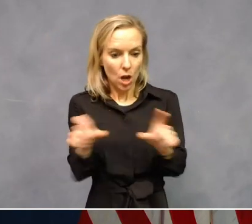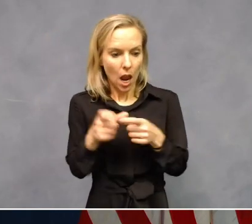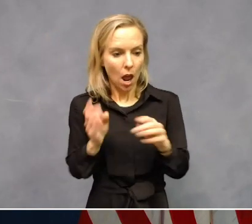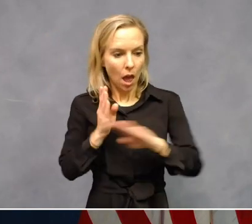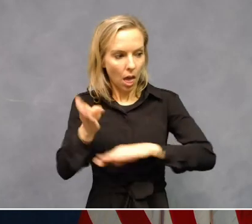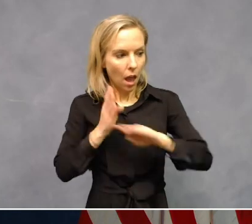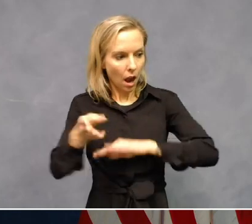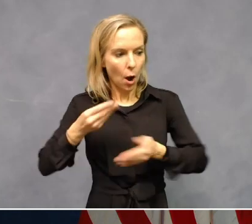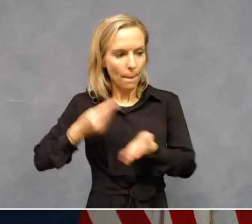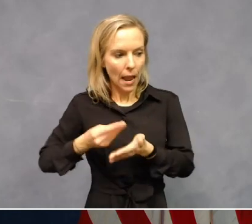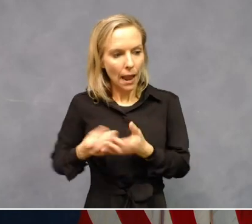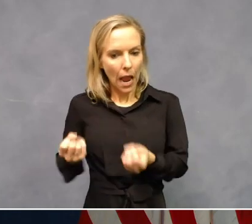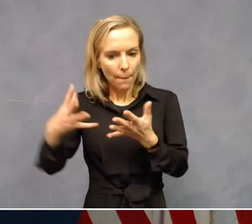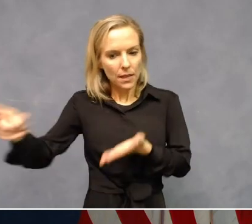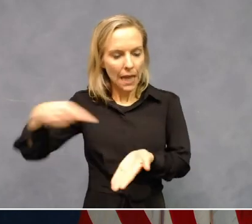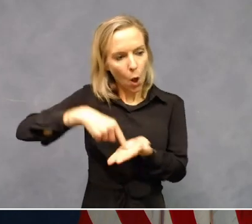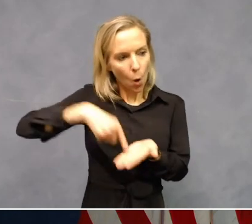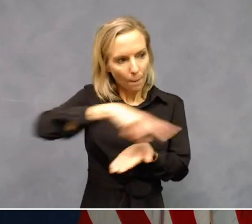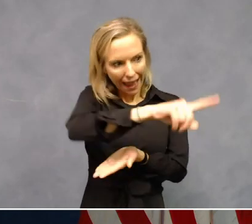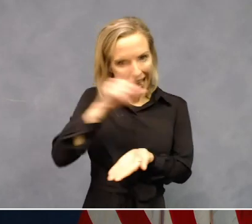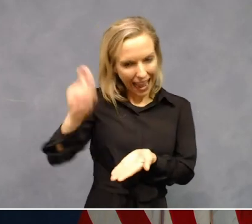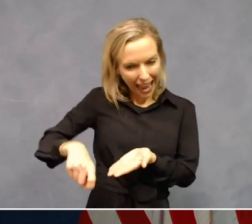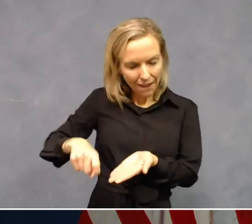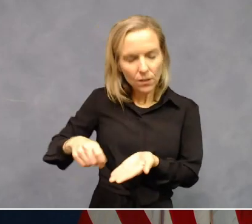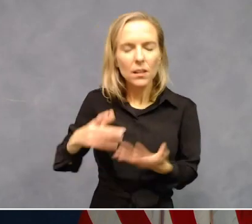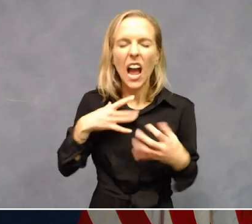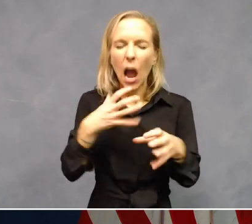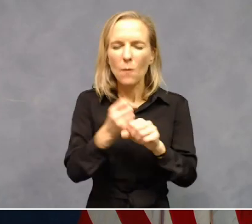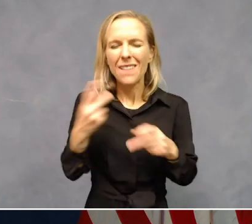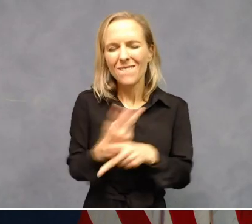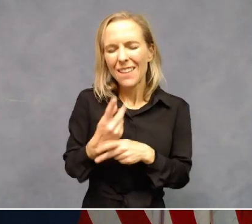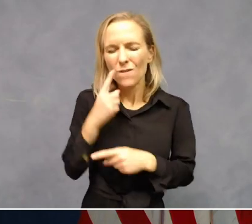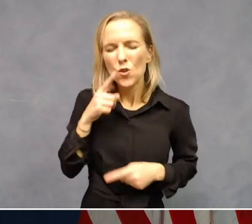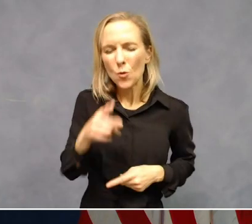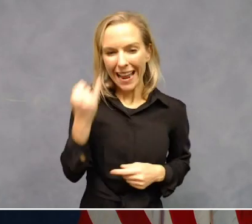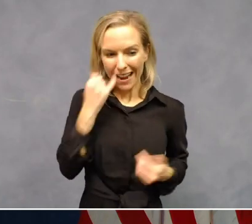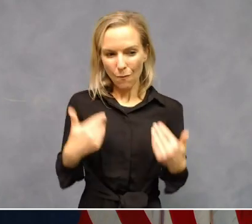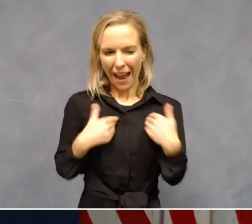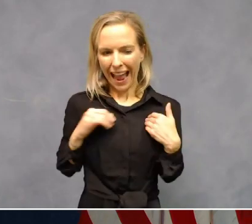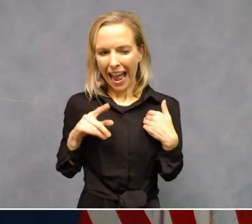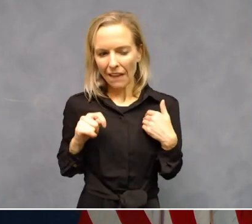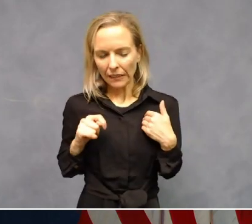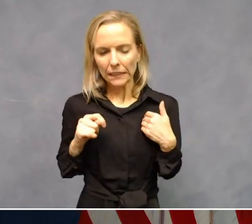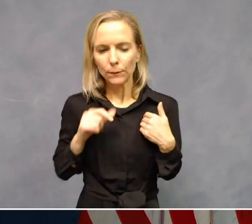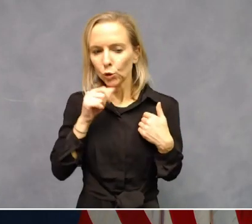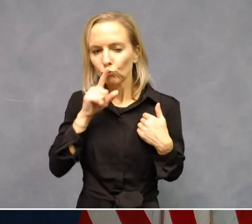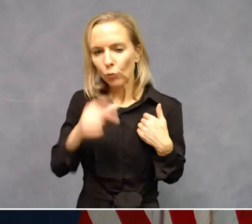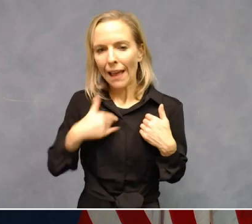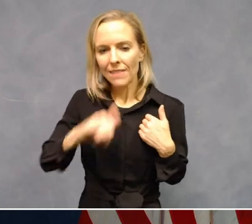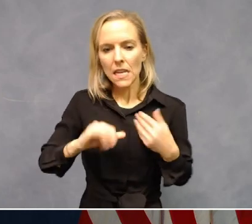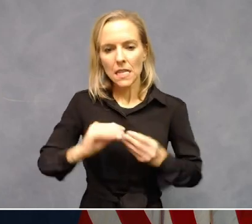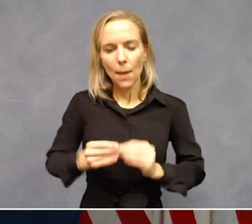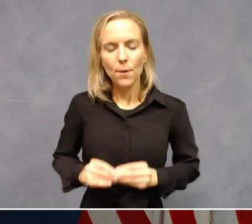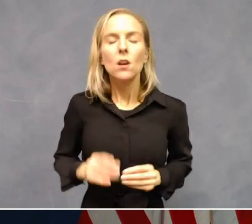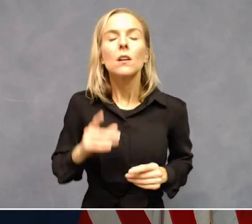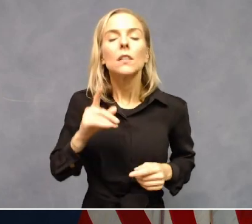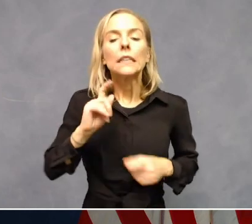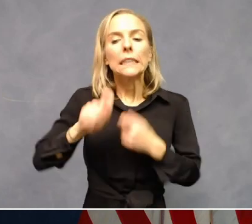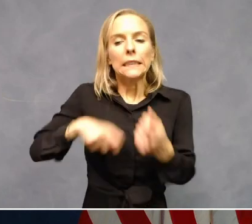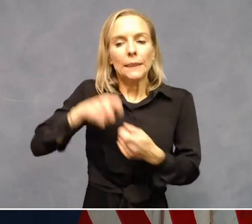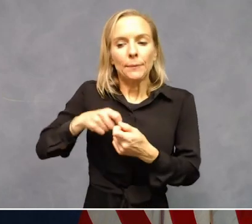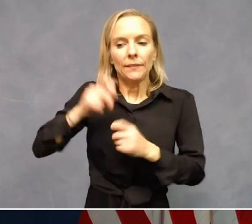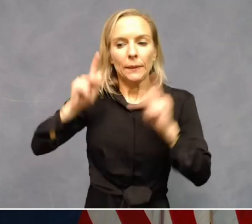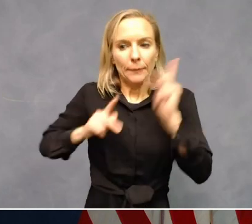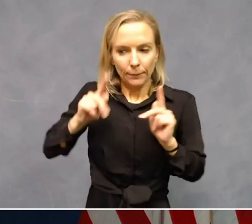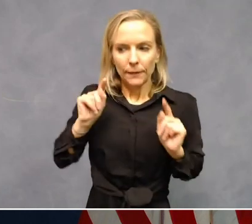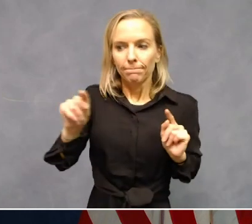owe? Let me get that figure for you if we have it. You know, there are certain individuals that have